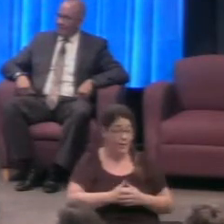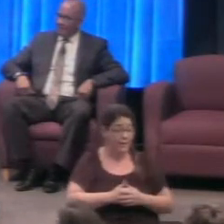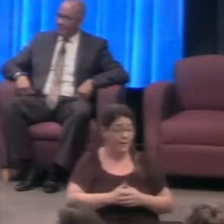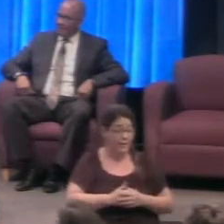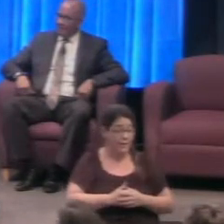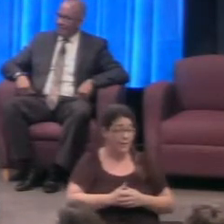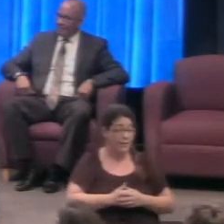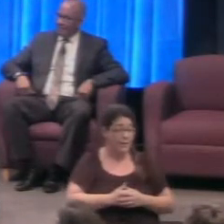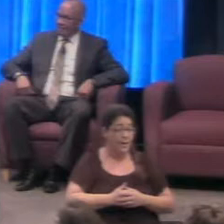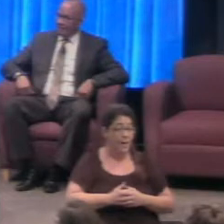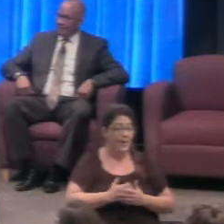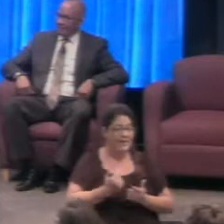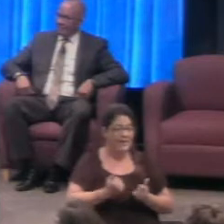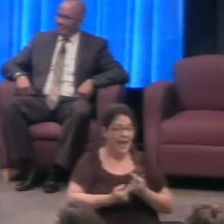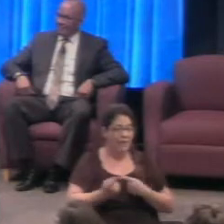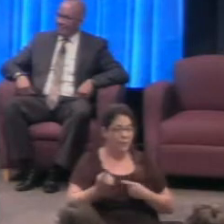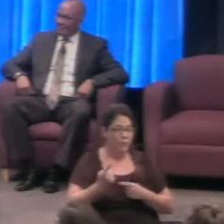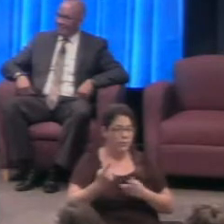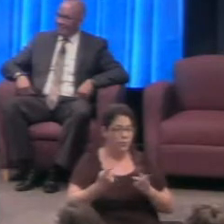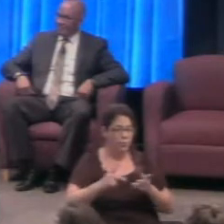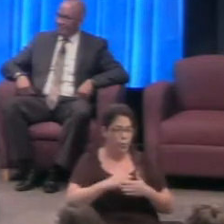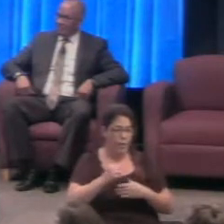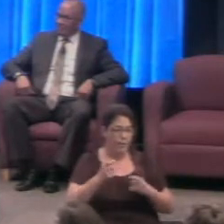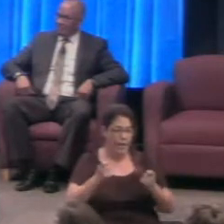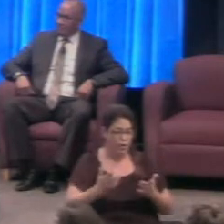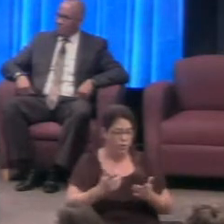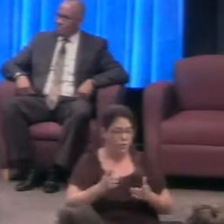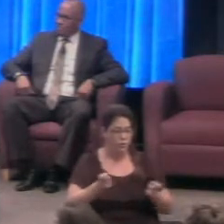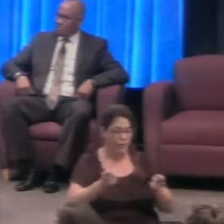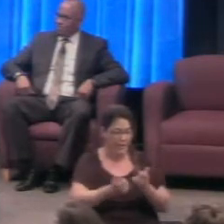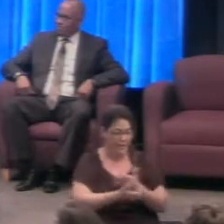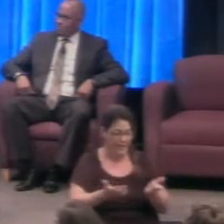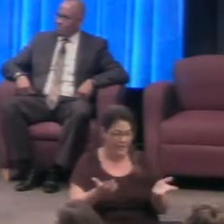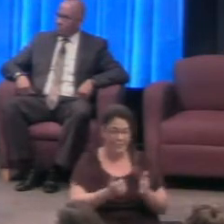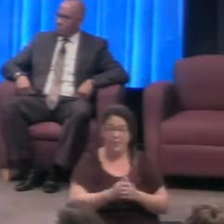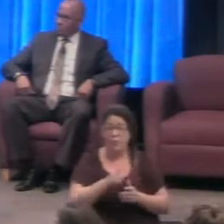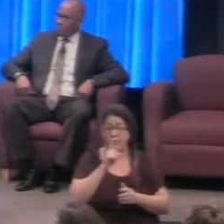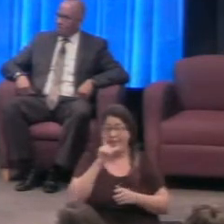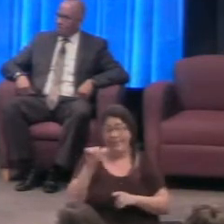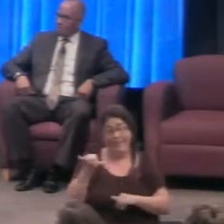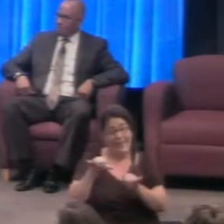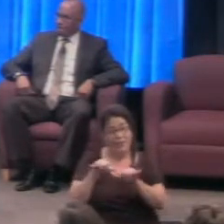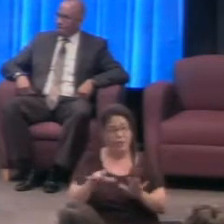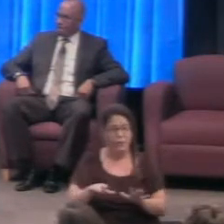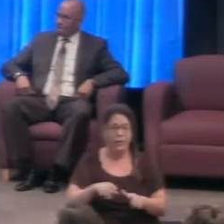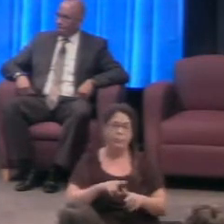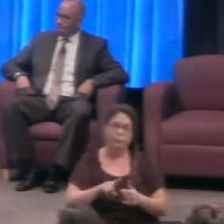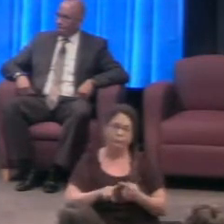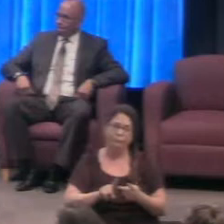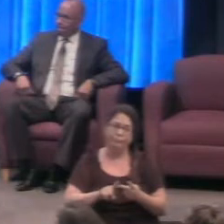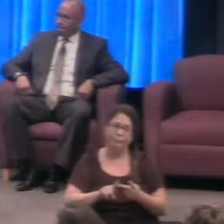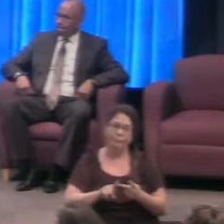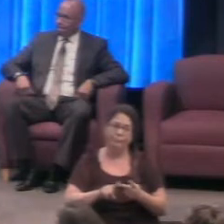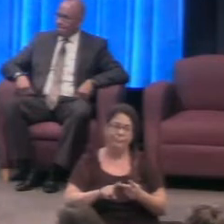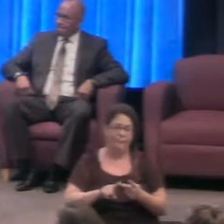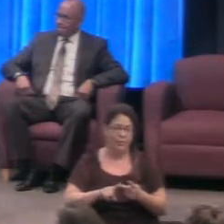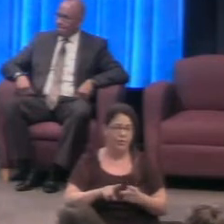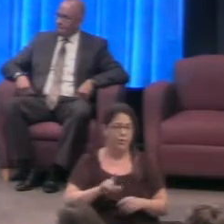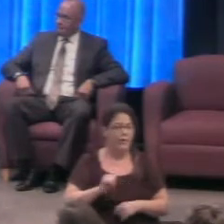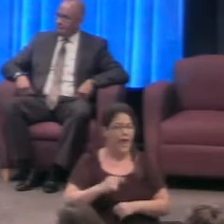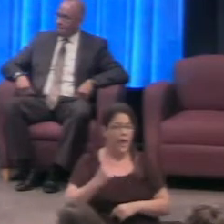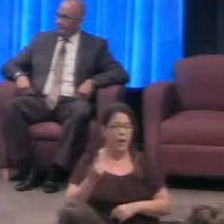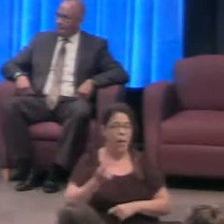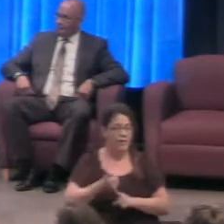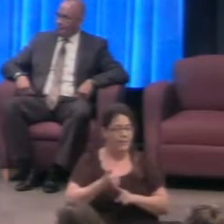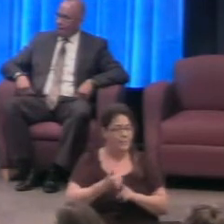the table are program managers, so flatter them. But engineering, you can always throw more money at something. You can